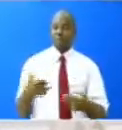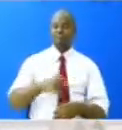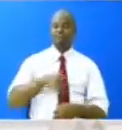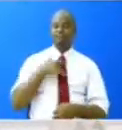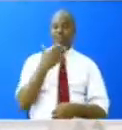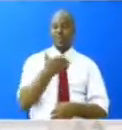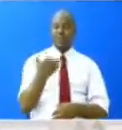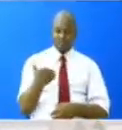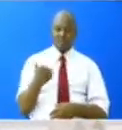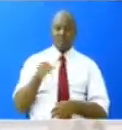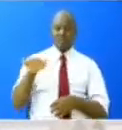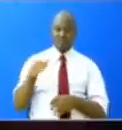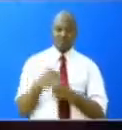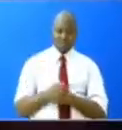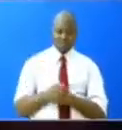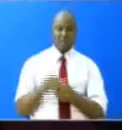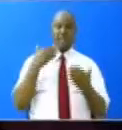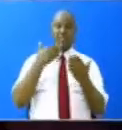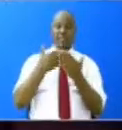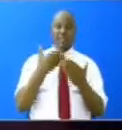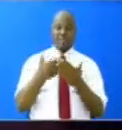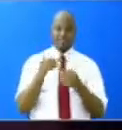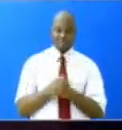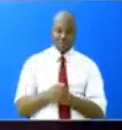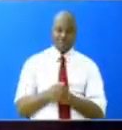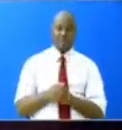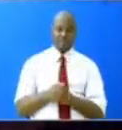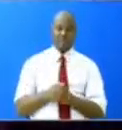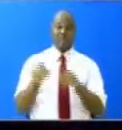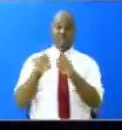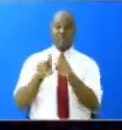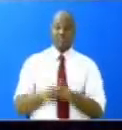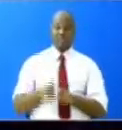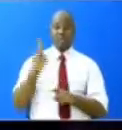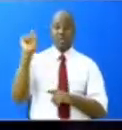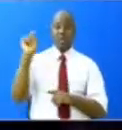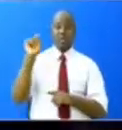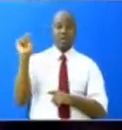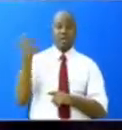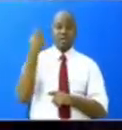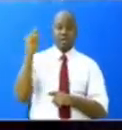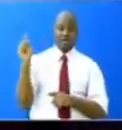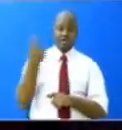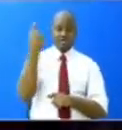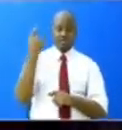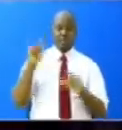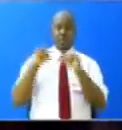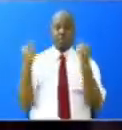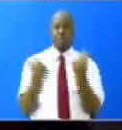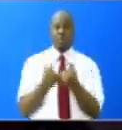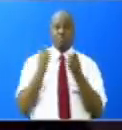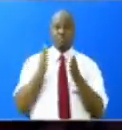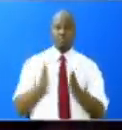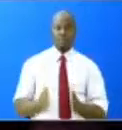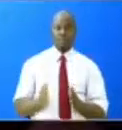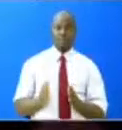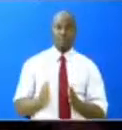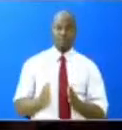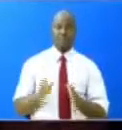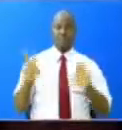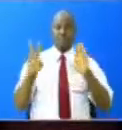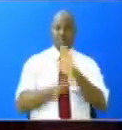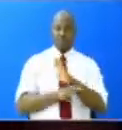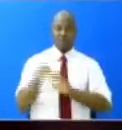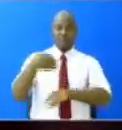feeling this evening. Ken? Trevor, thank you so much. And of course, the Kenya Kwanza Alliance candidate, running